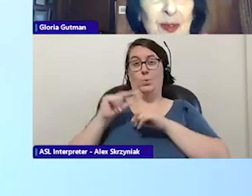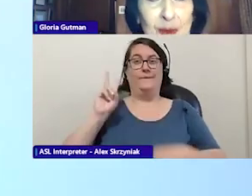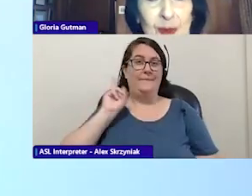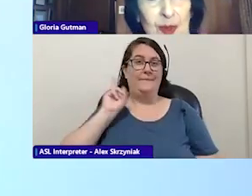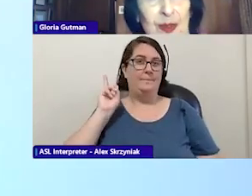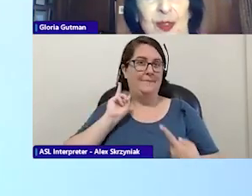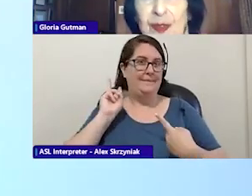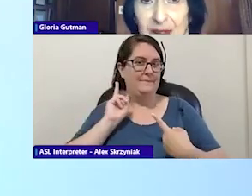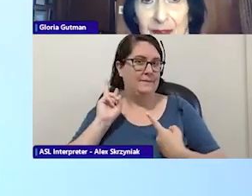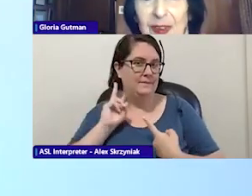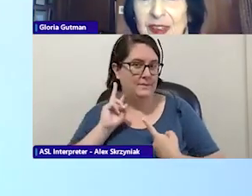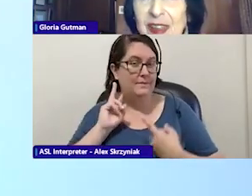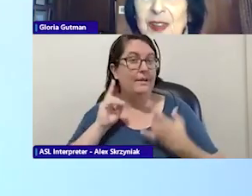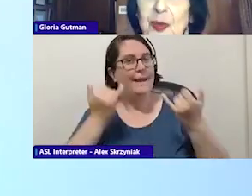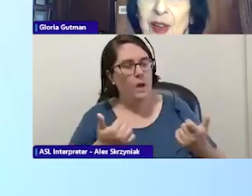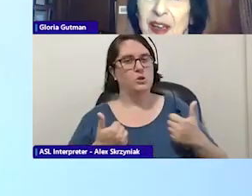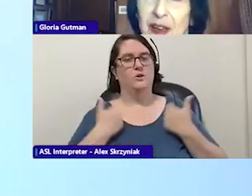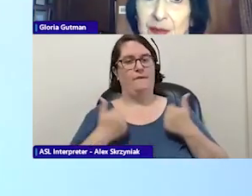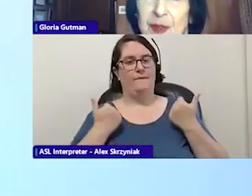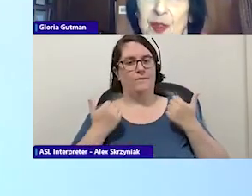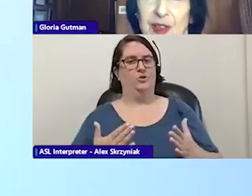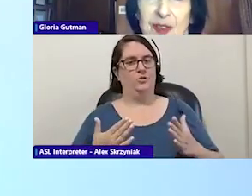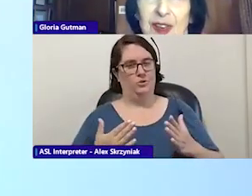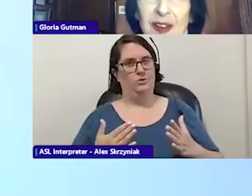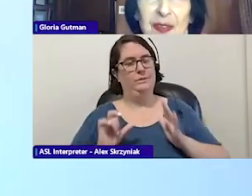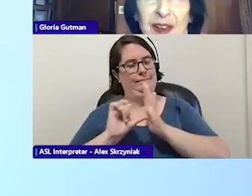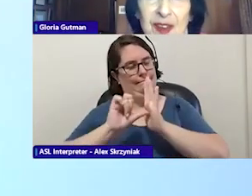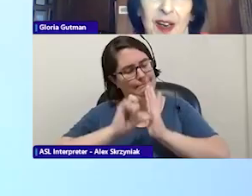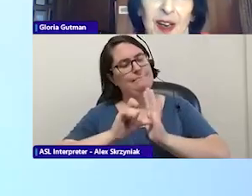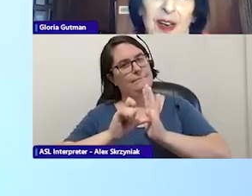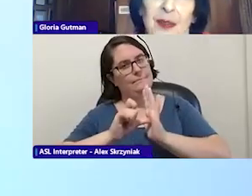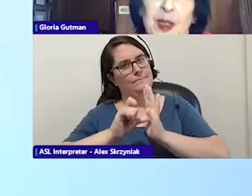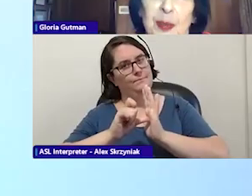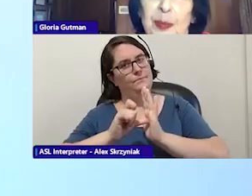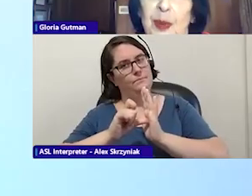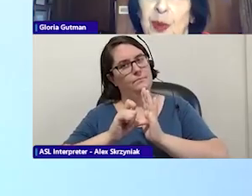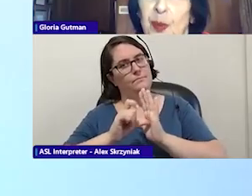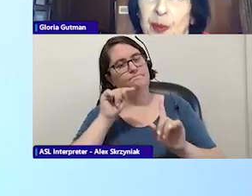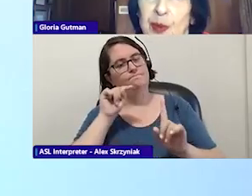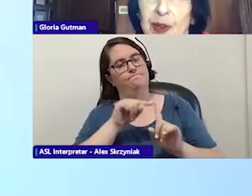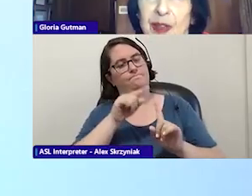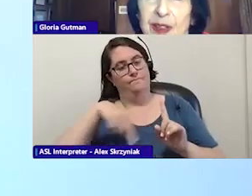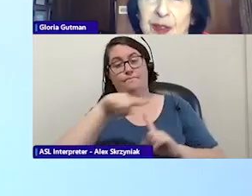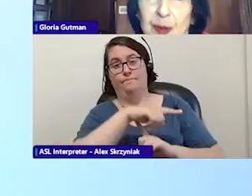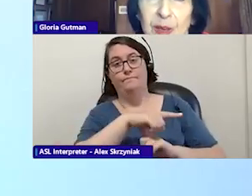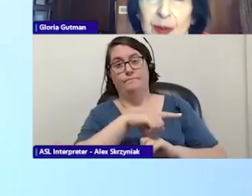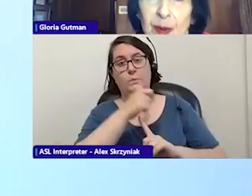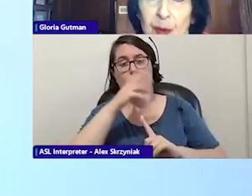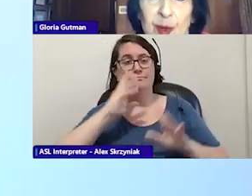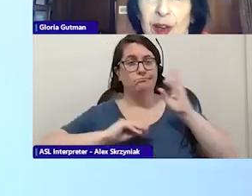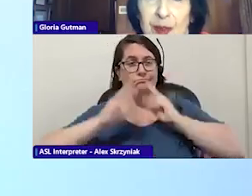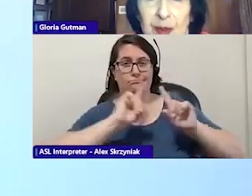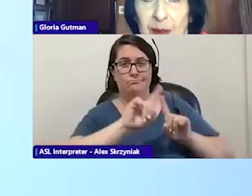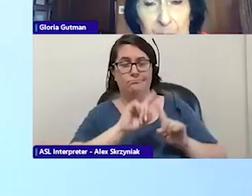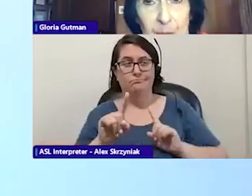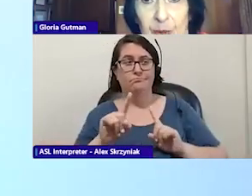I used the word survivor, again, to emphasize that these people who we were talking to, or who